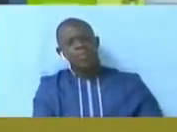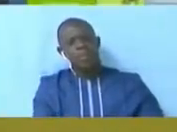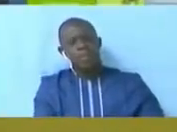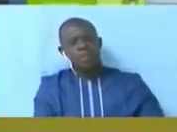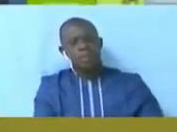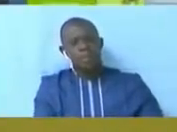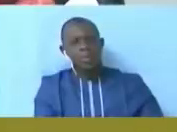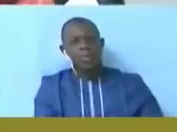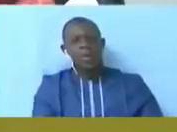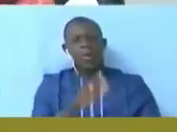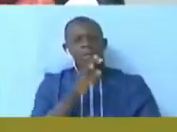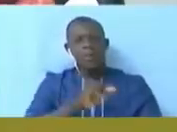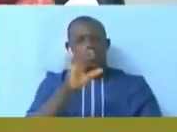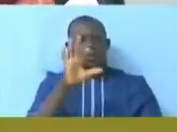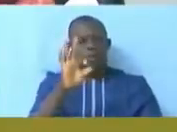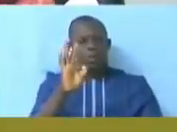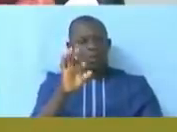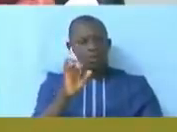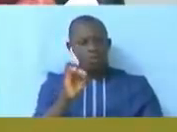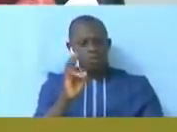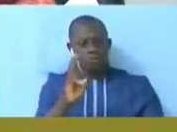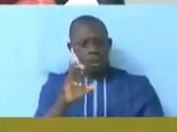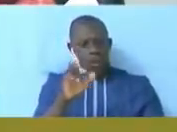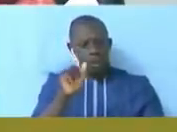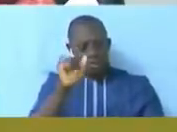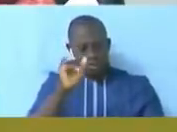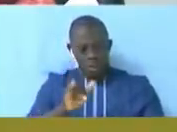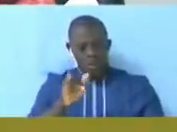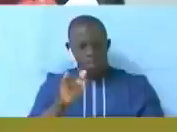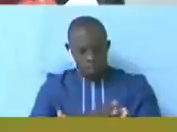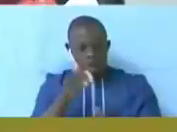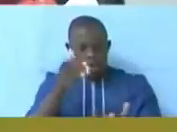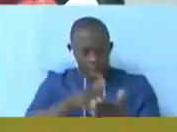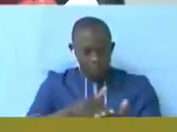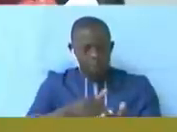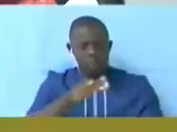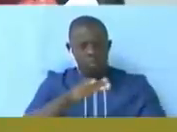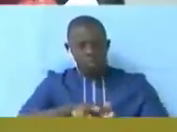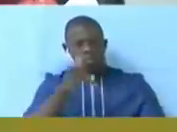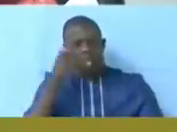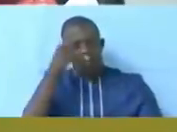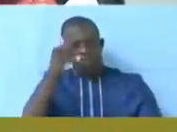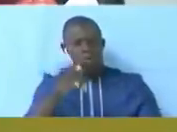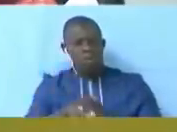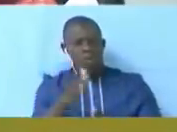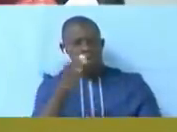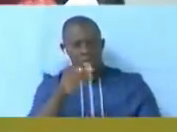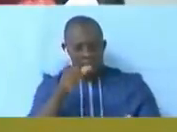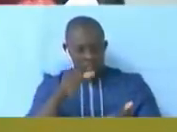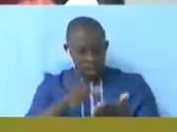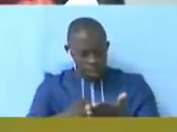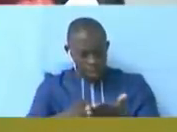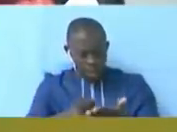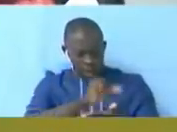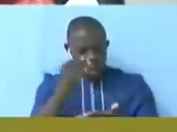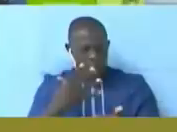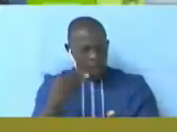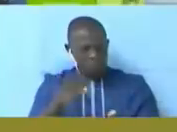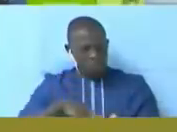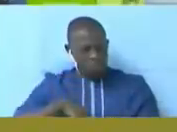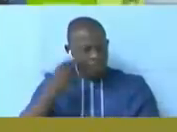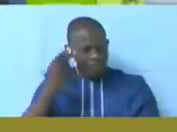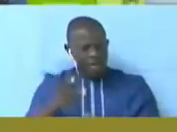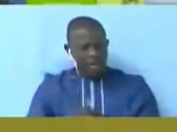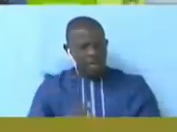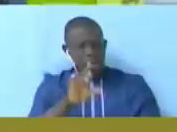or the landphone. Mr. Touray, before we go to the call, from the contents of the letter and how you felt about it, did you feel threatened in any way? No, I was not